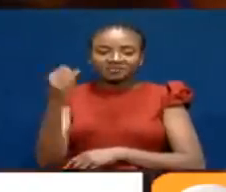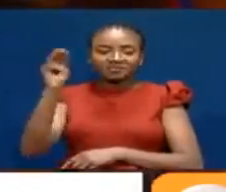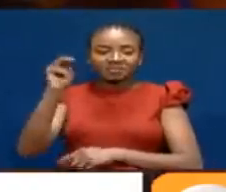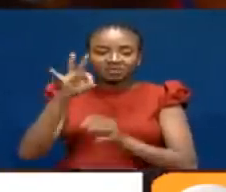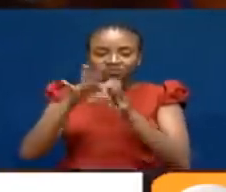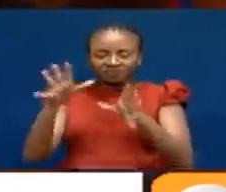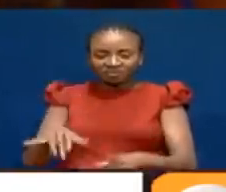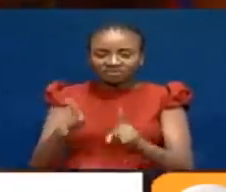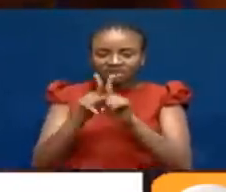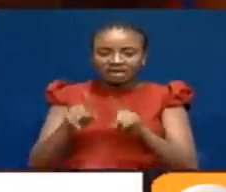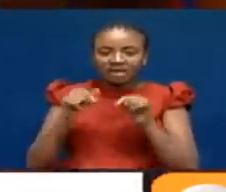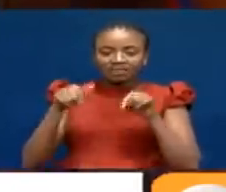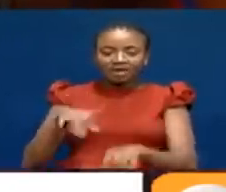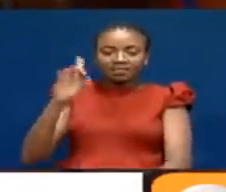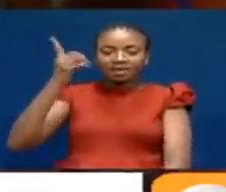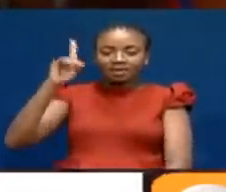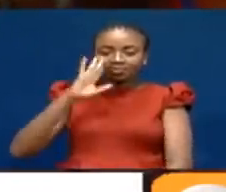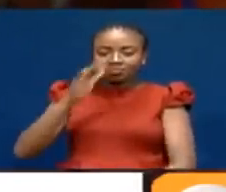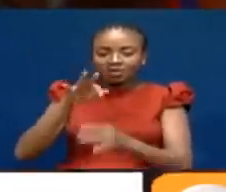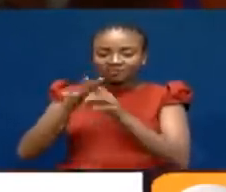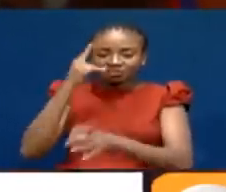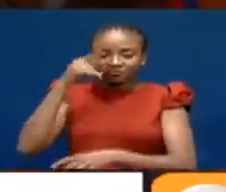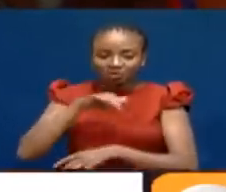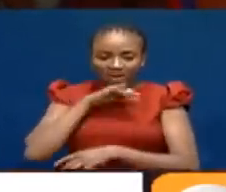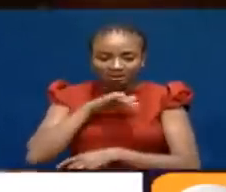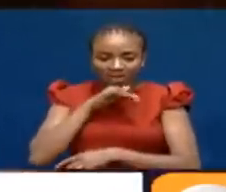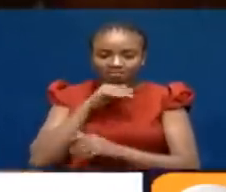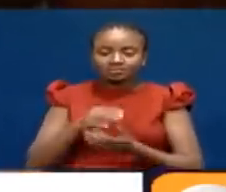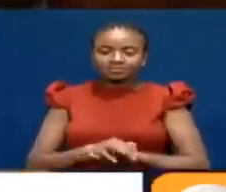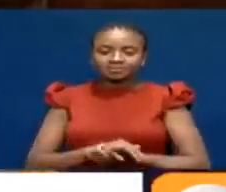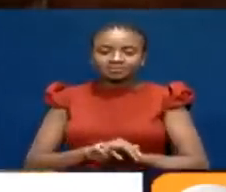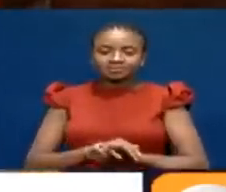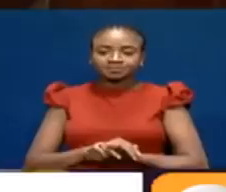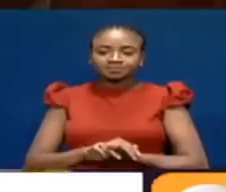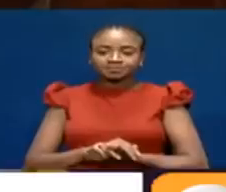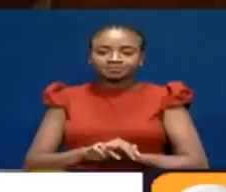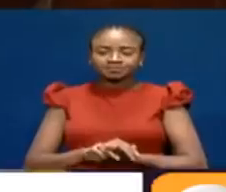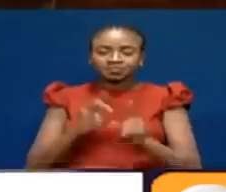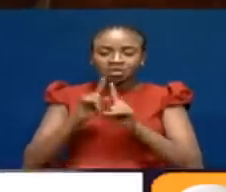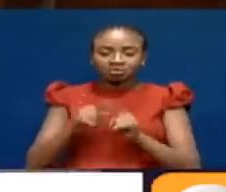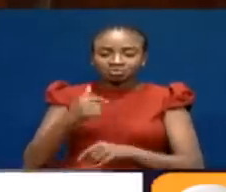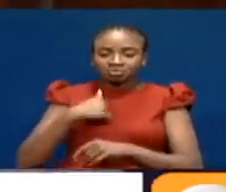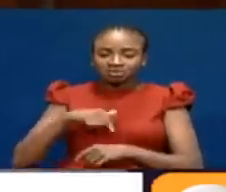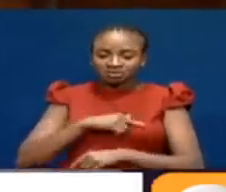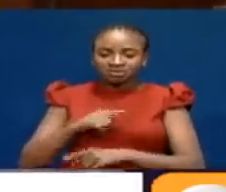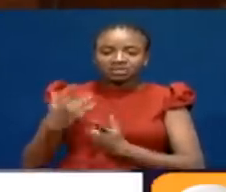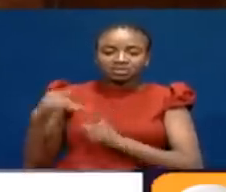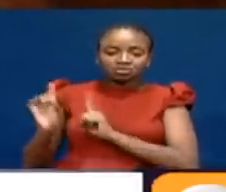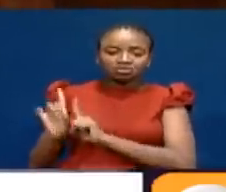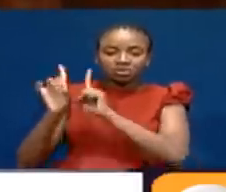Na Nairobi ndio itapigia baba kura impeleke kule state house. Mimi tumetembea na baba